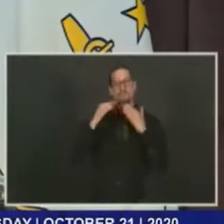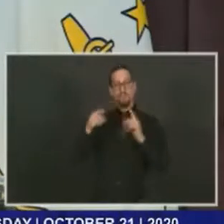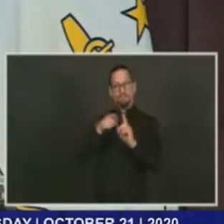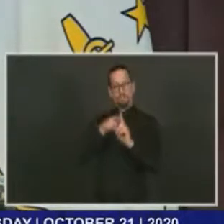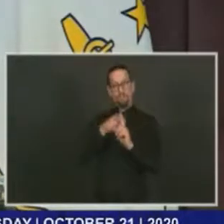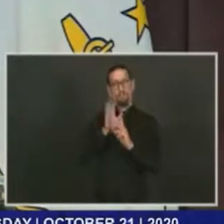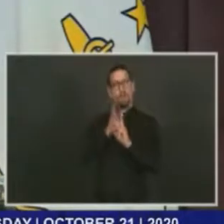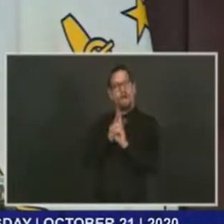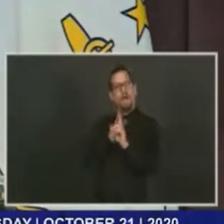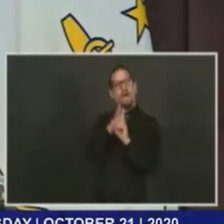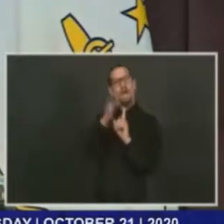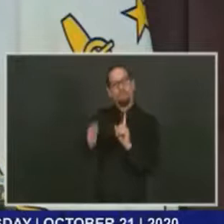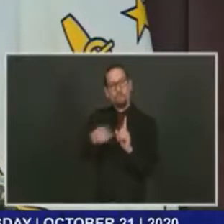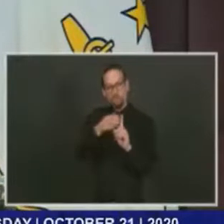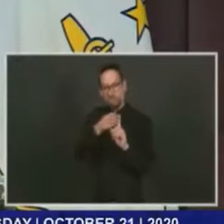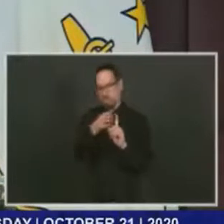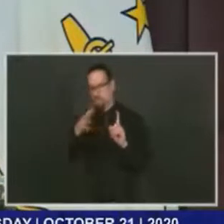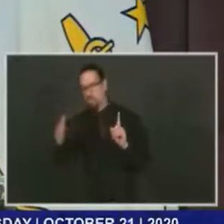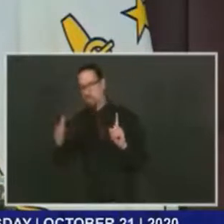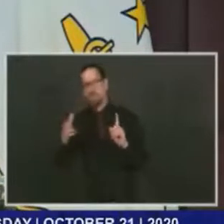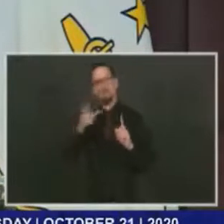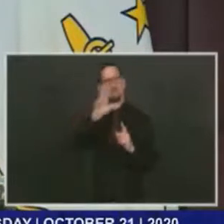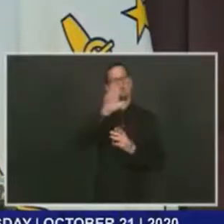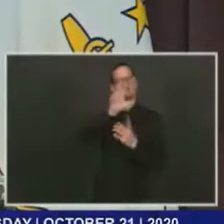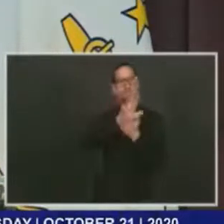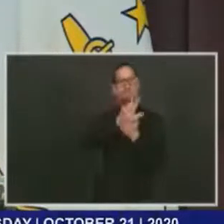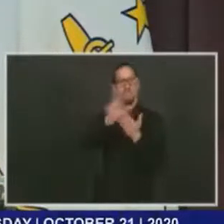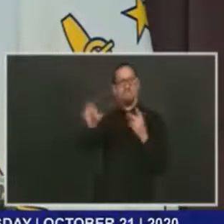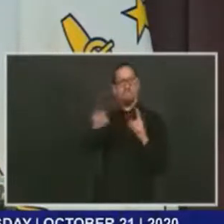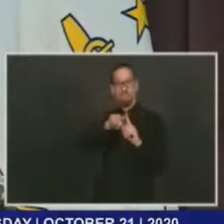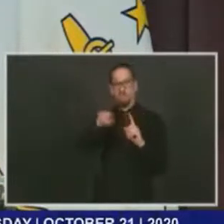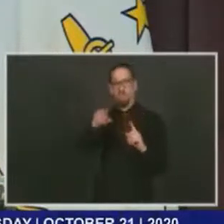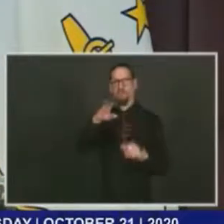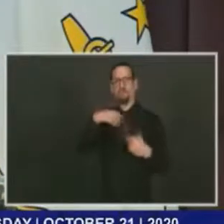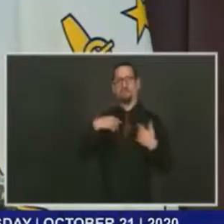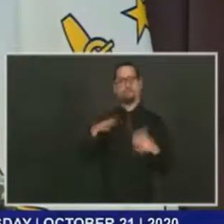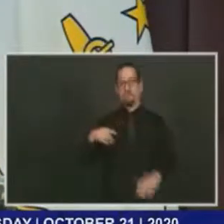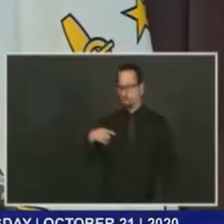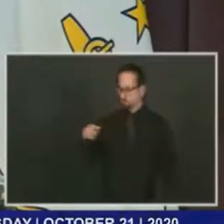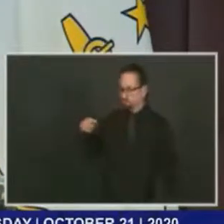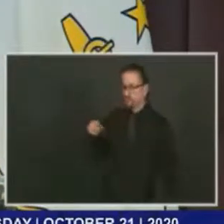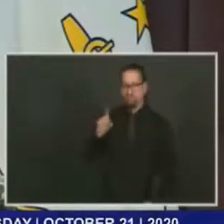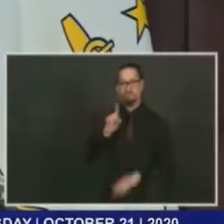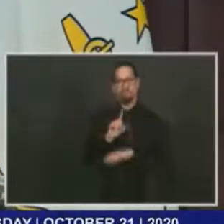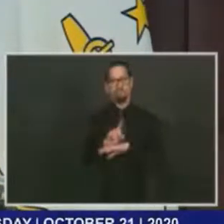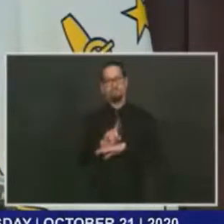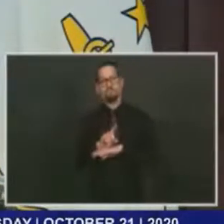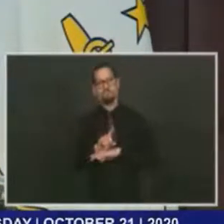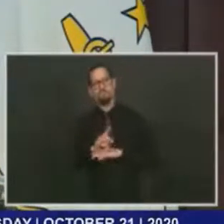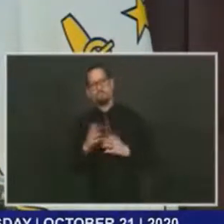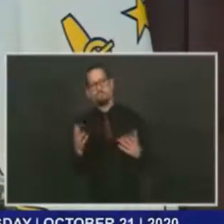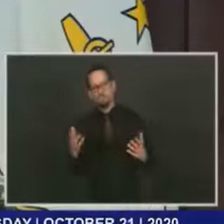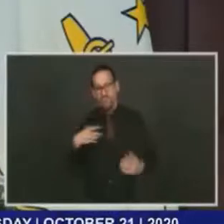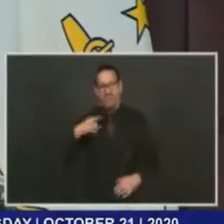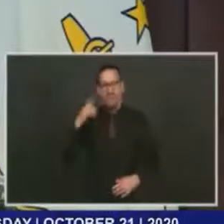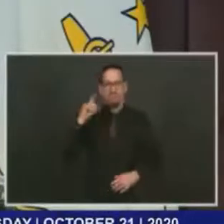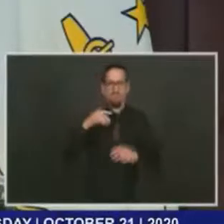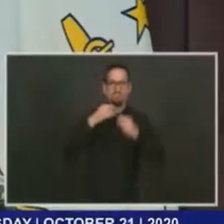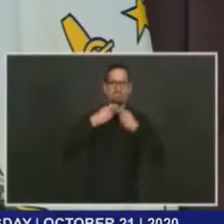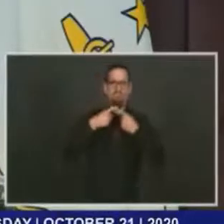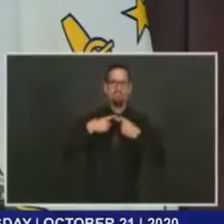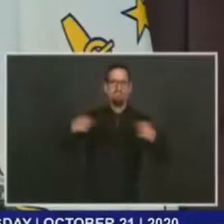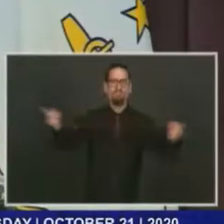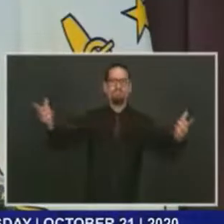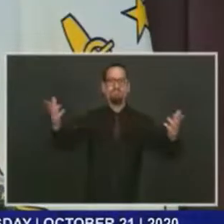down restaurants. We're in full-blown up the curve surge. I don't want to do